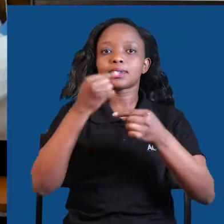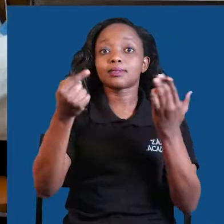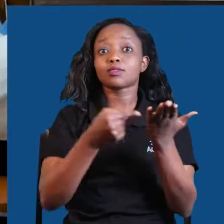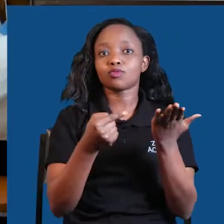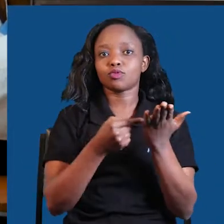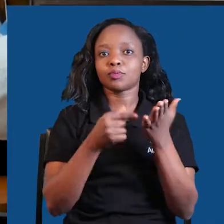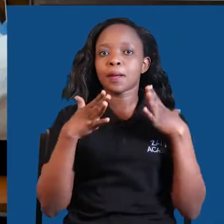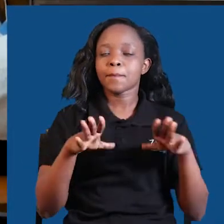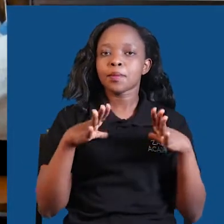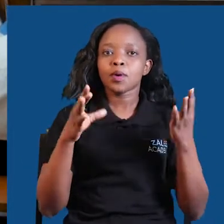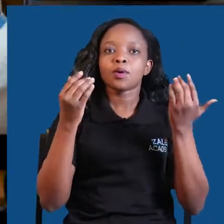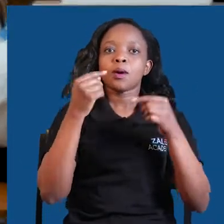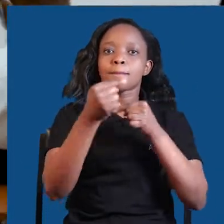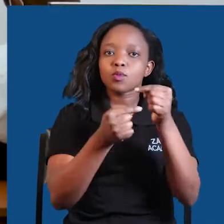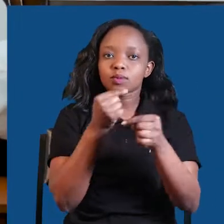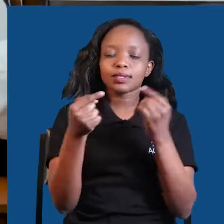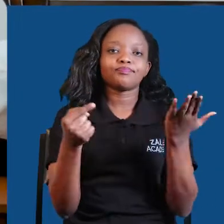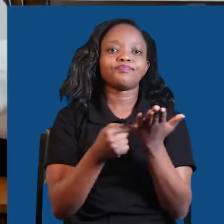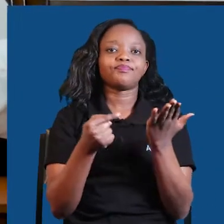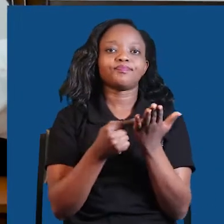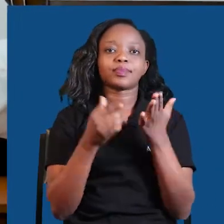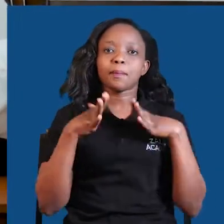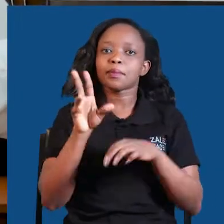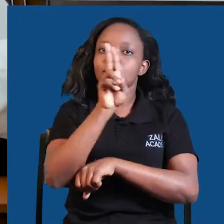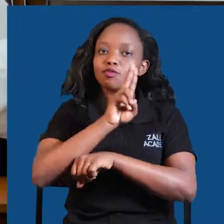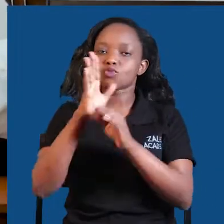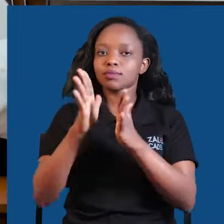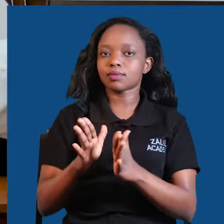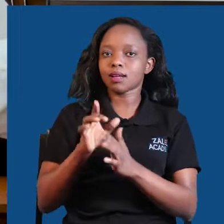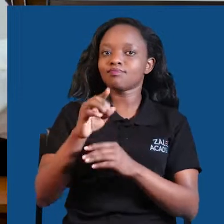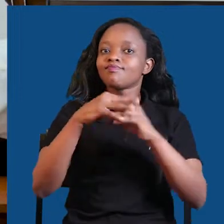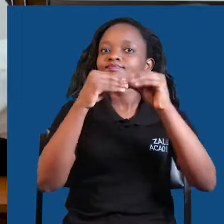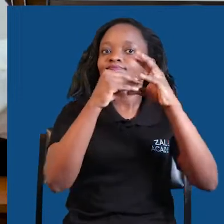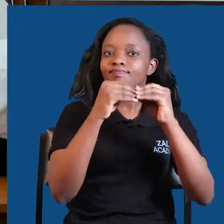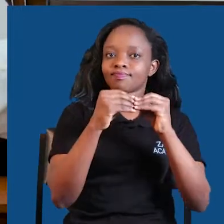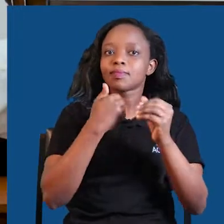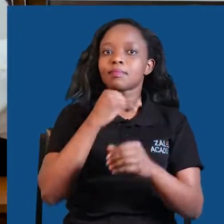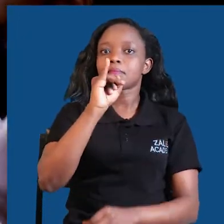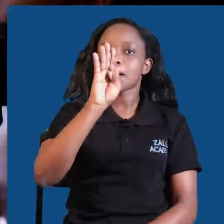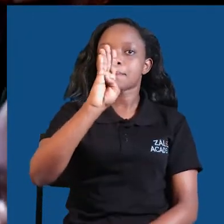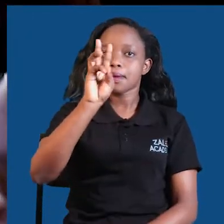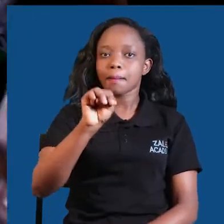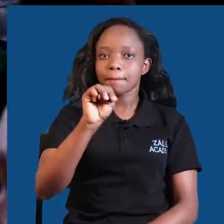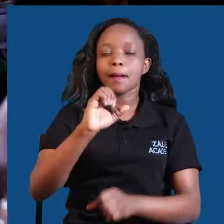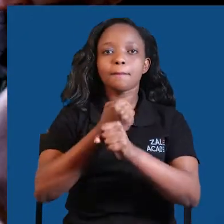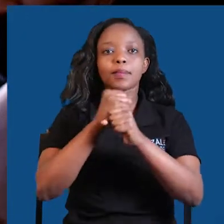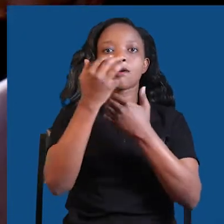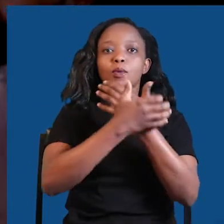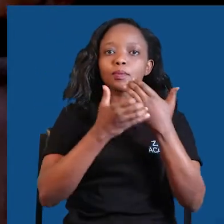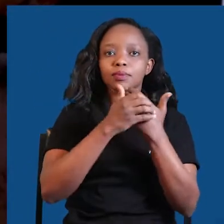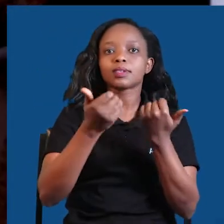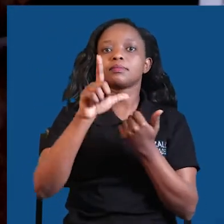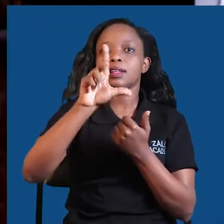Process, and Technology. People, Process, and Technology. People are the users. People are the creators. We have IBM, they make